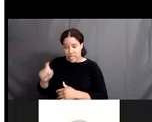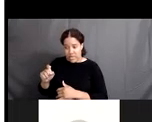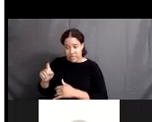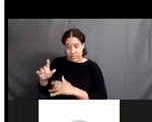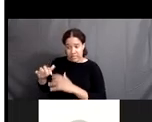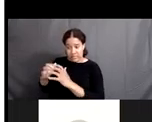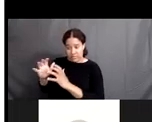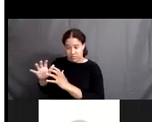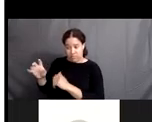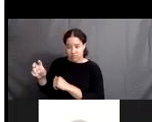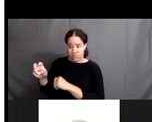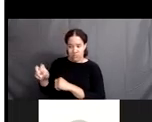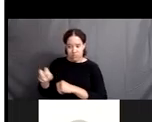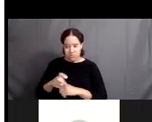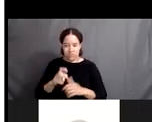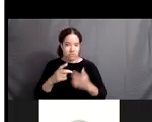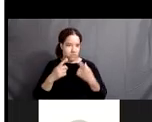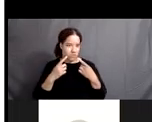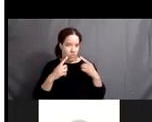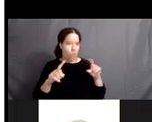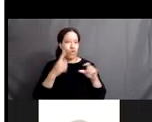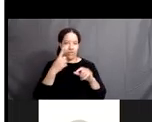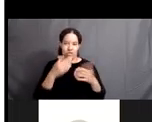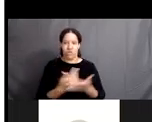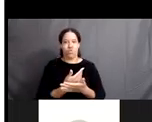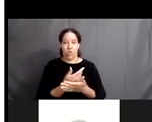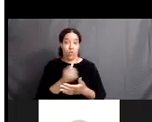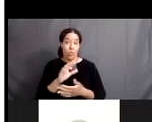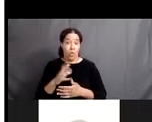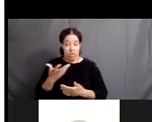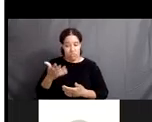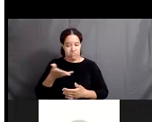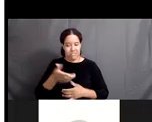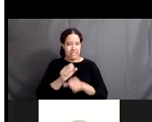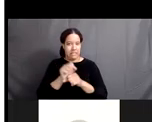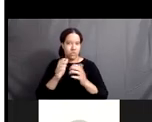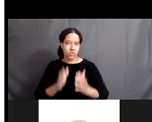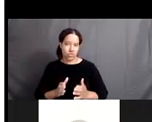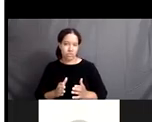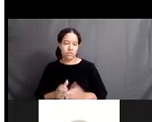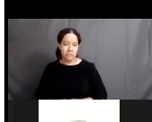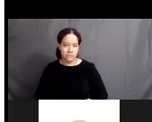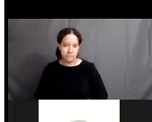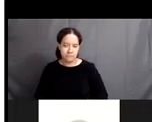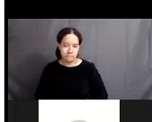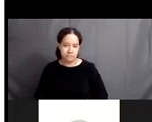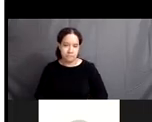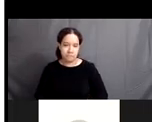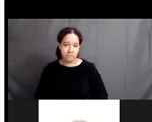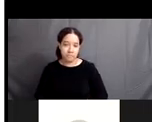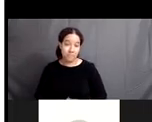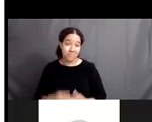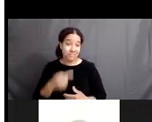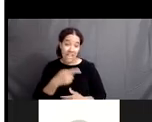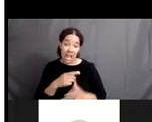owner with their new workforce, right? Or their existing workforce. And, you know, the model isn't right for